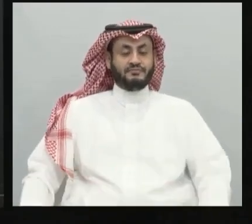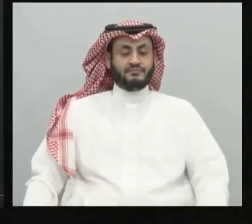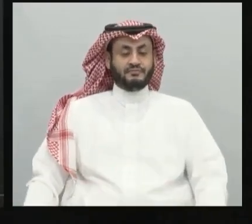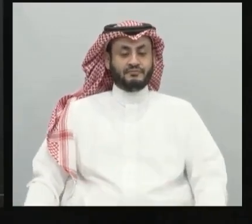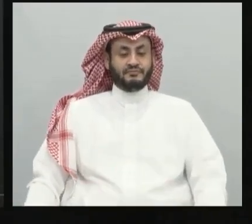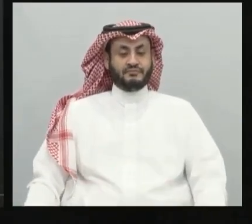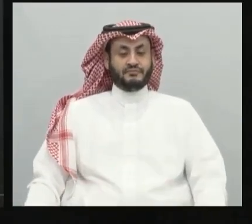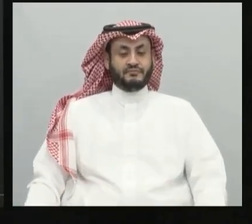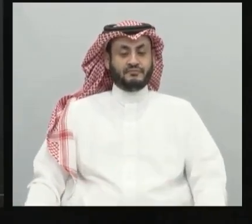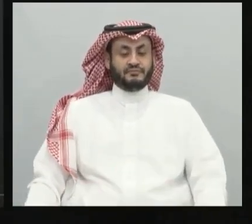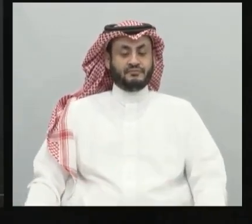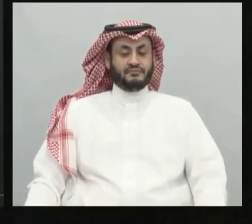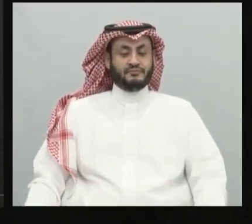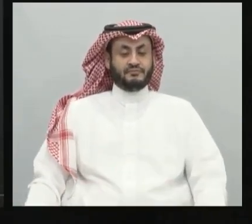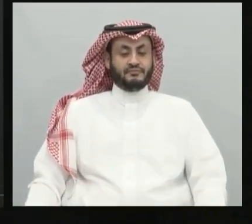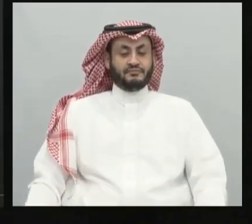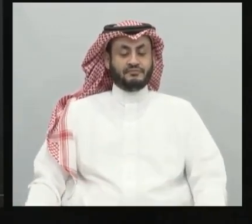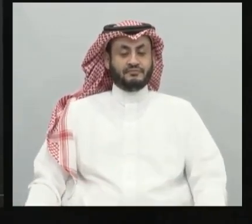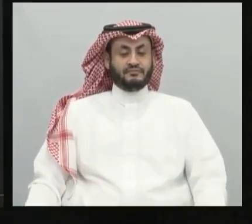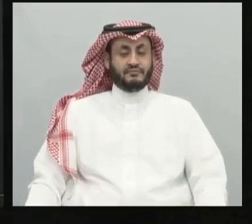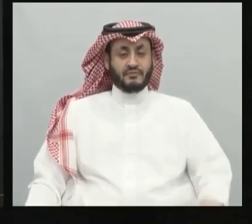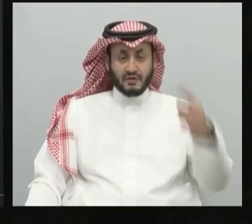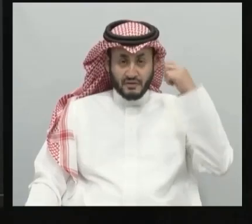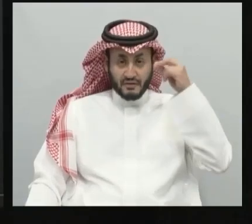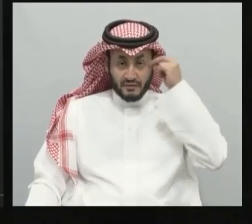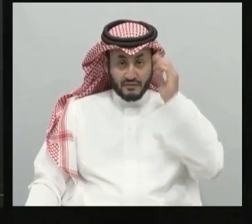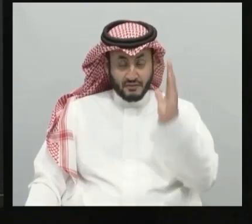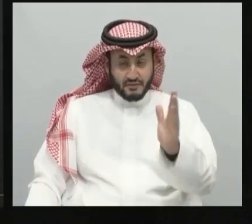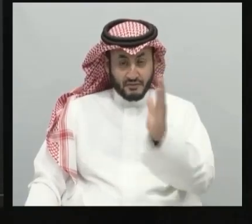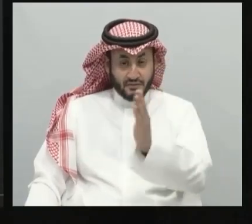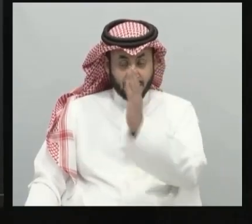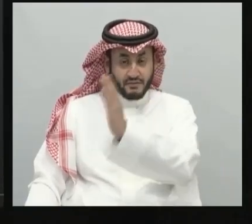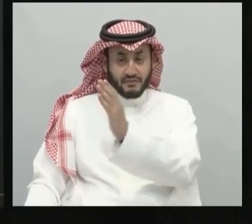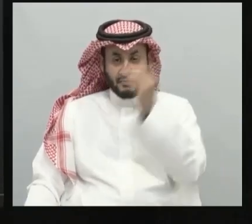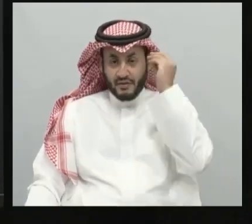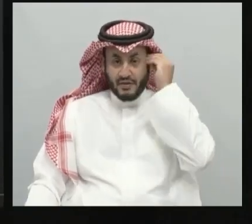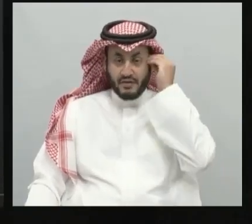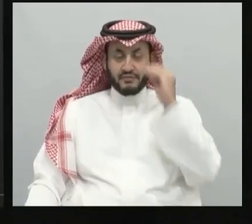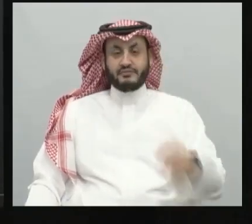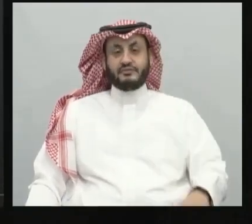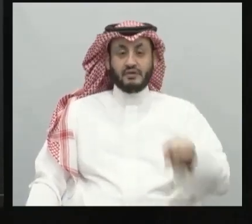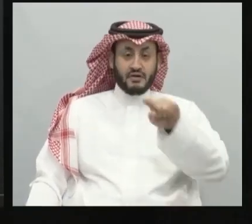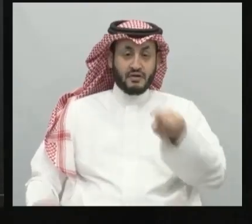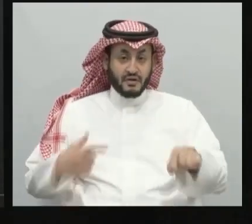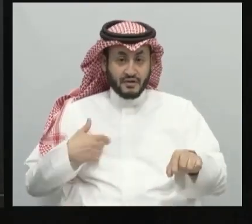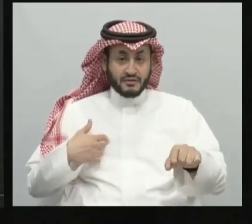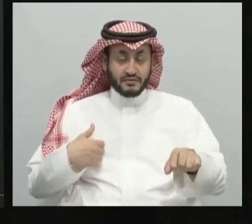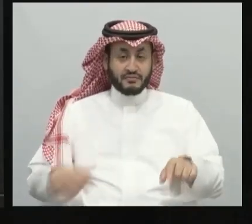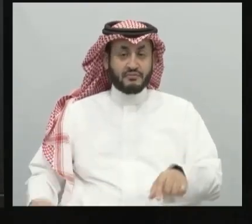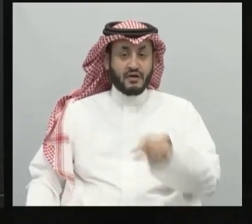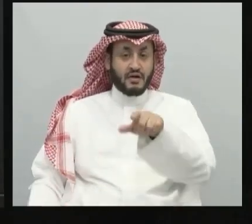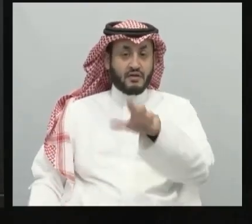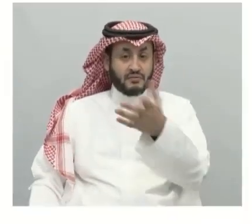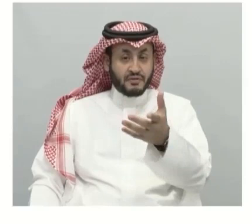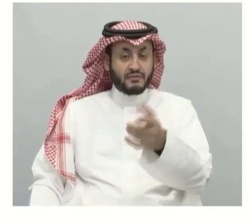is Chinese. Okay, did you see that? So it's a good idea to go and practice that with a partner.